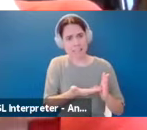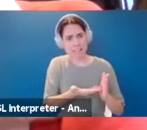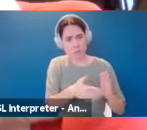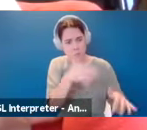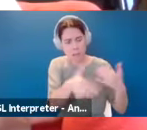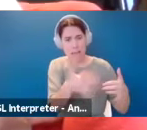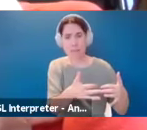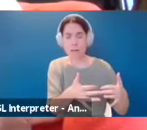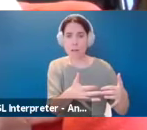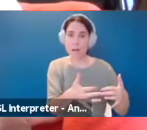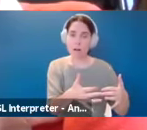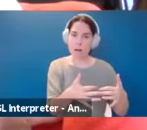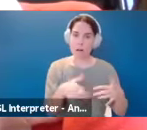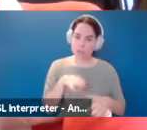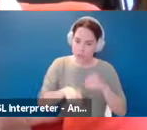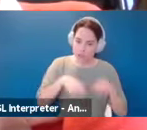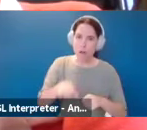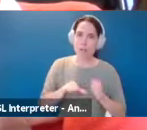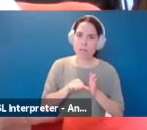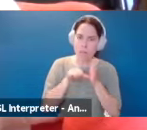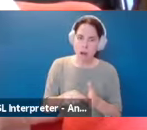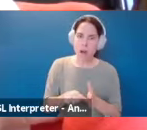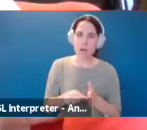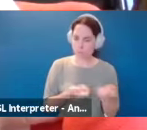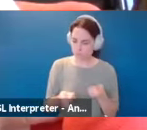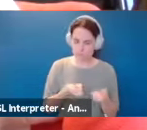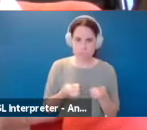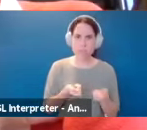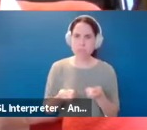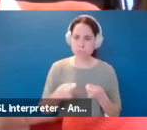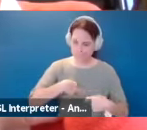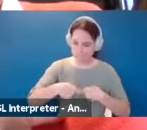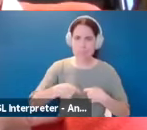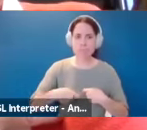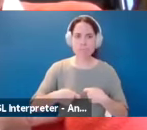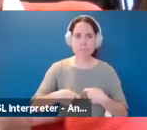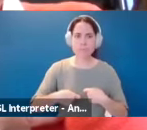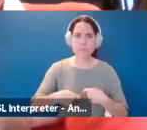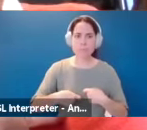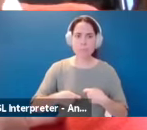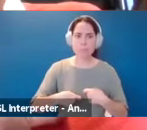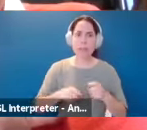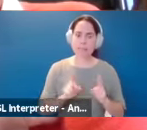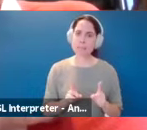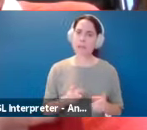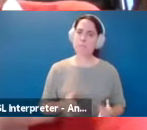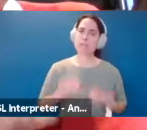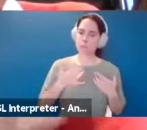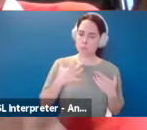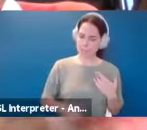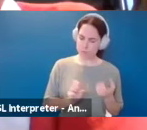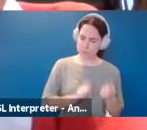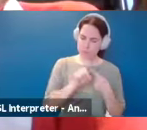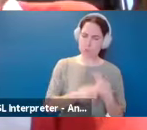it requires a response without reaction and just with breathing and listening. And